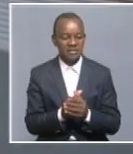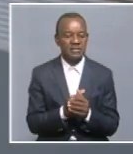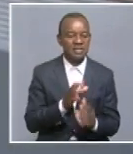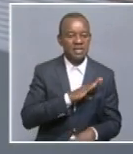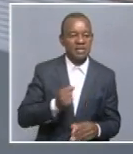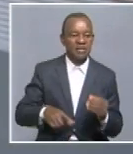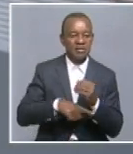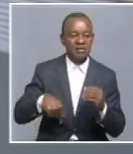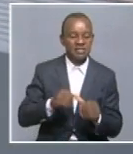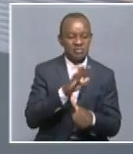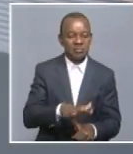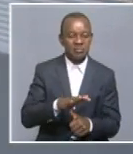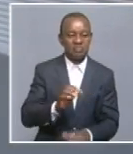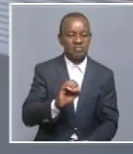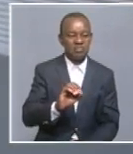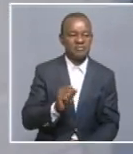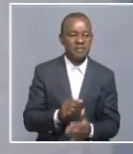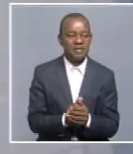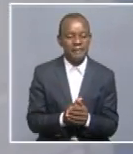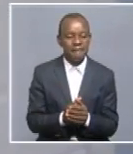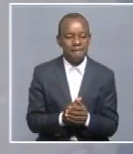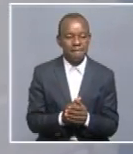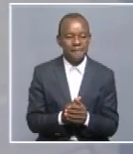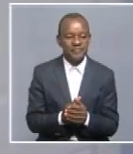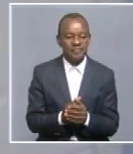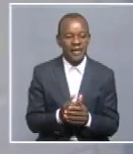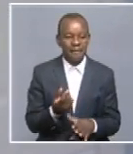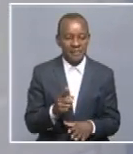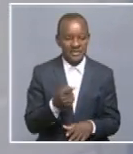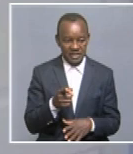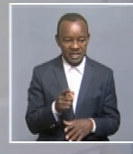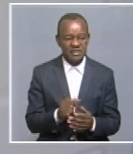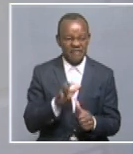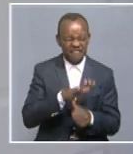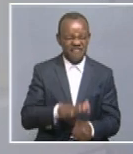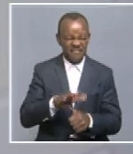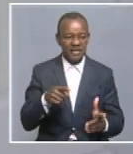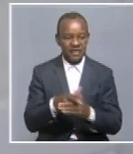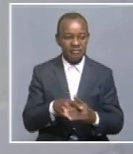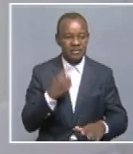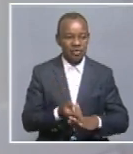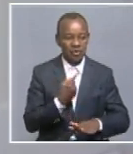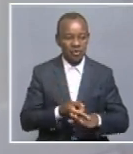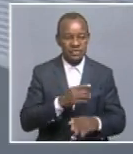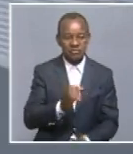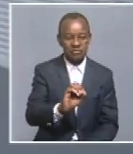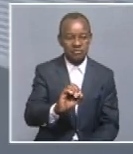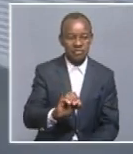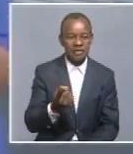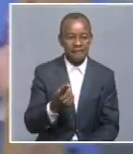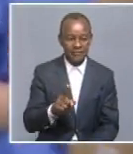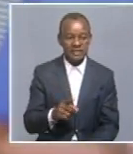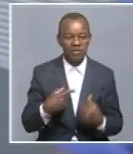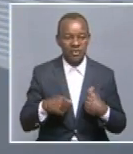violence, it doesn't and happens occasionally. We have to face the